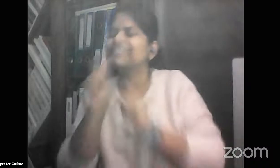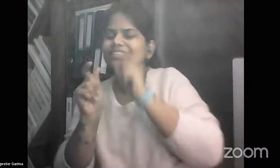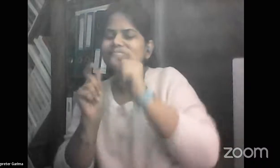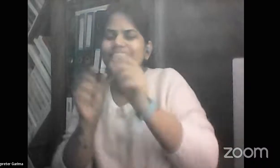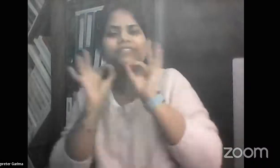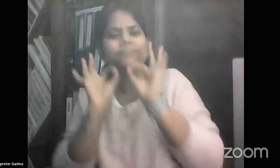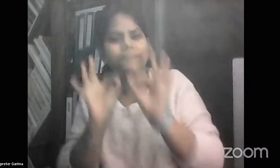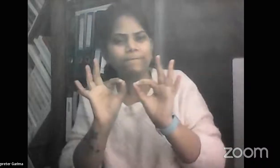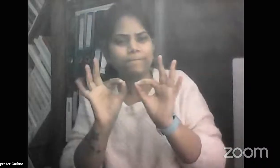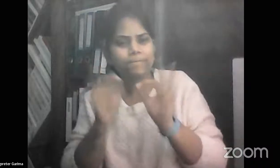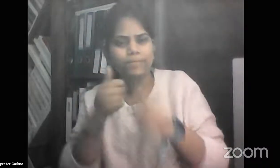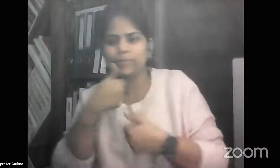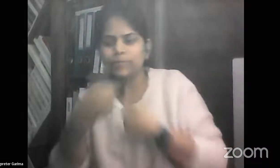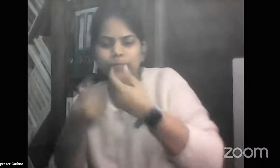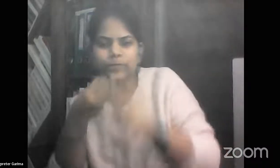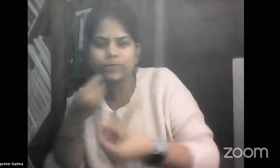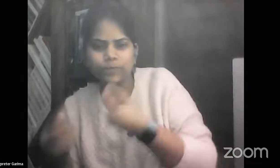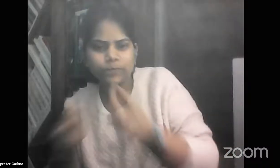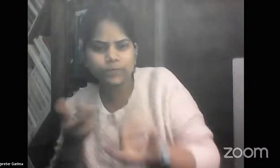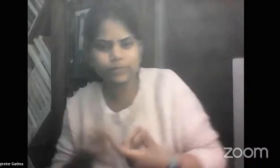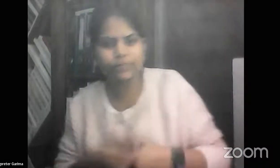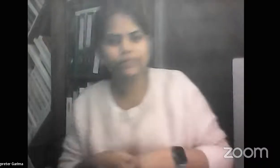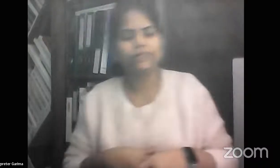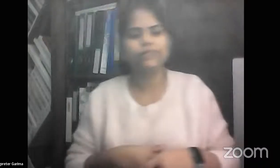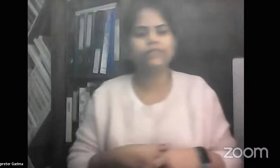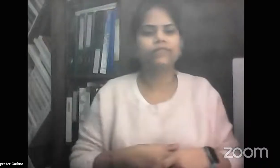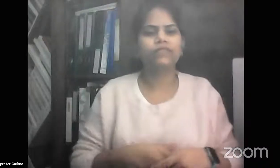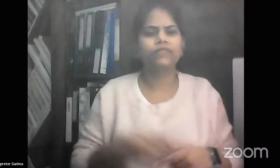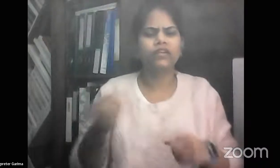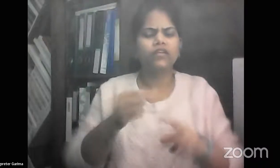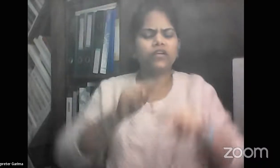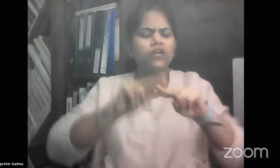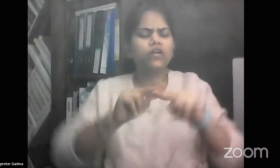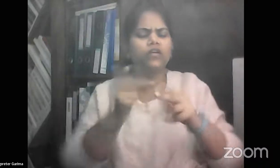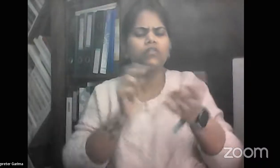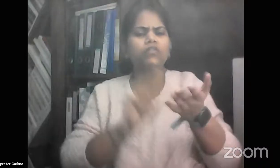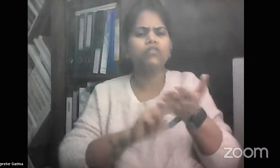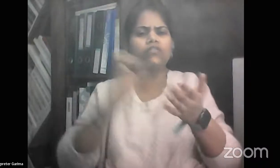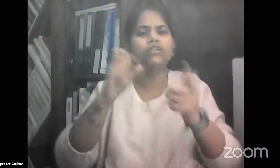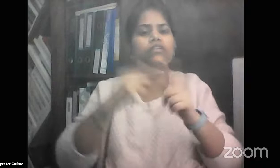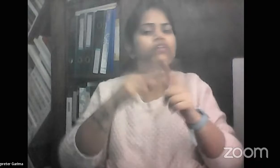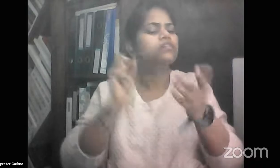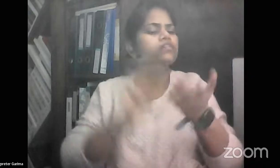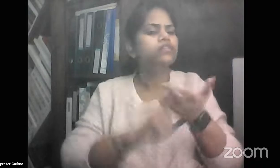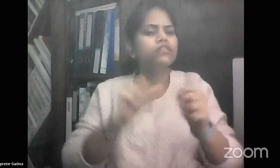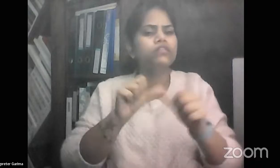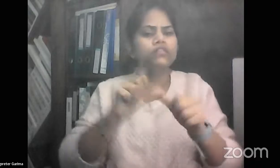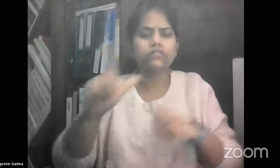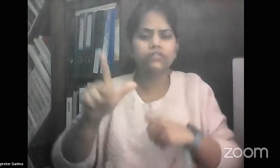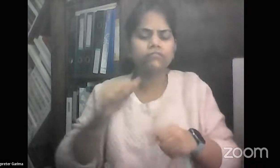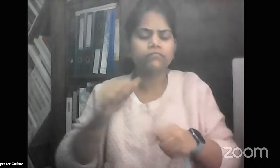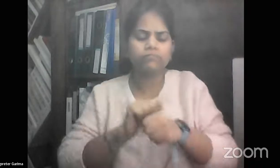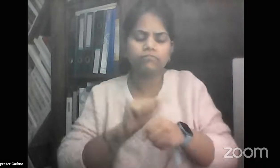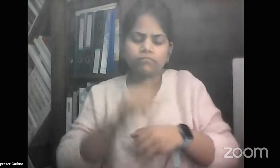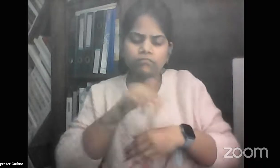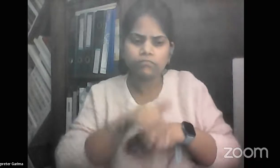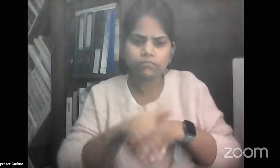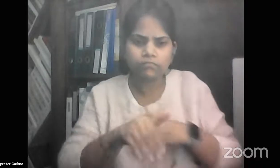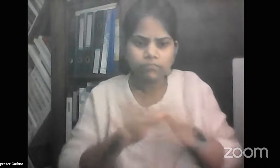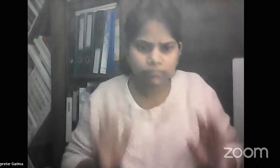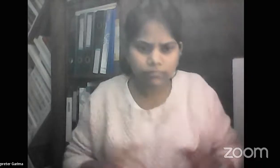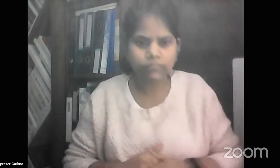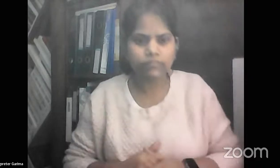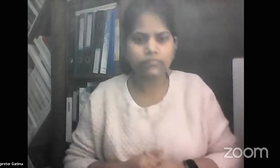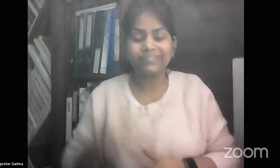result, the body successfully achieves its functional goals by the cooperation of the surrounding presence. Well, the